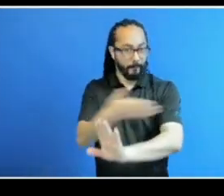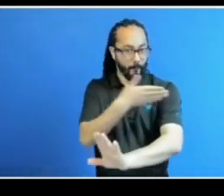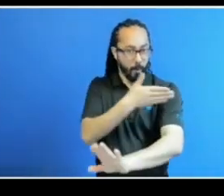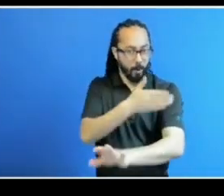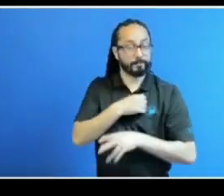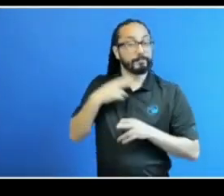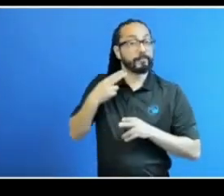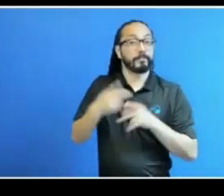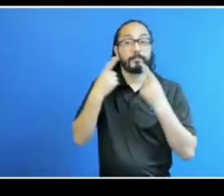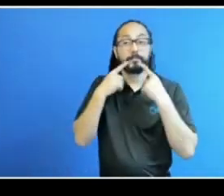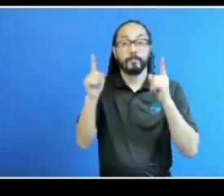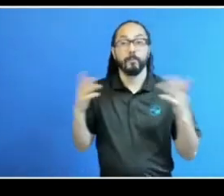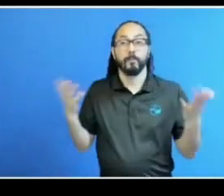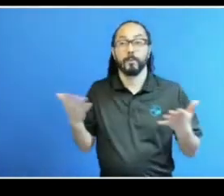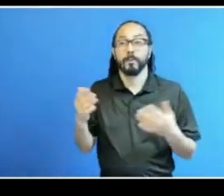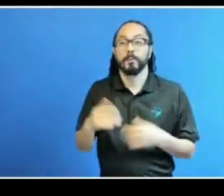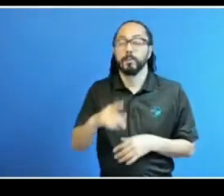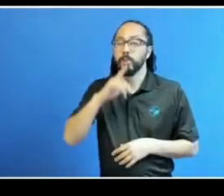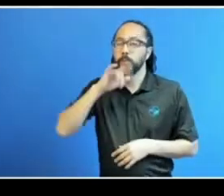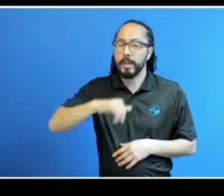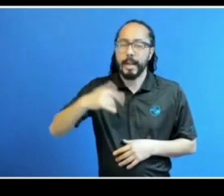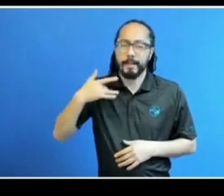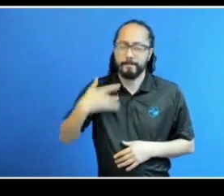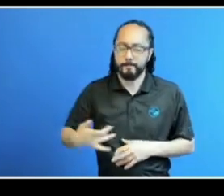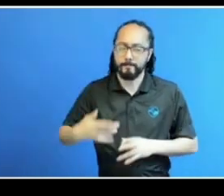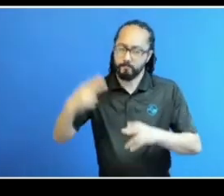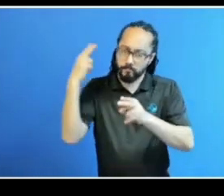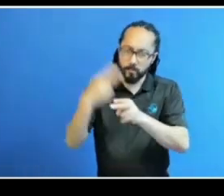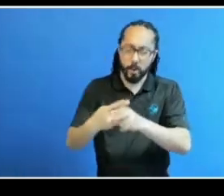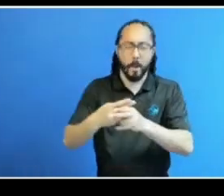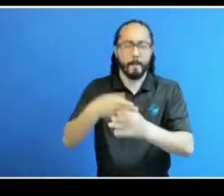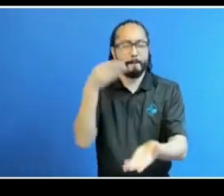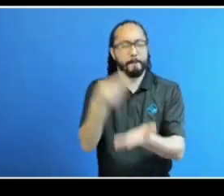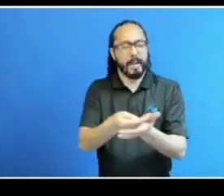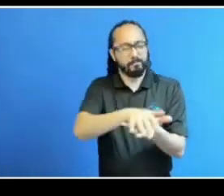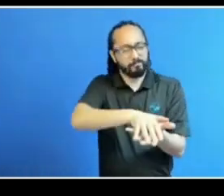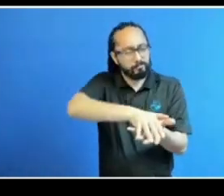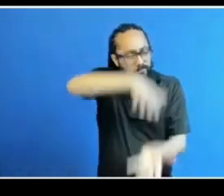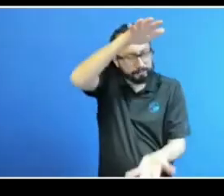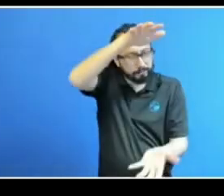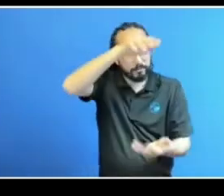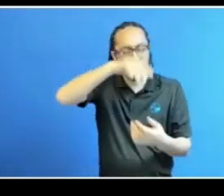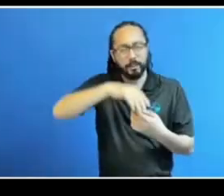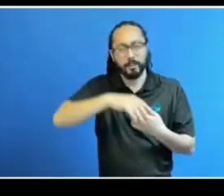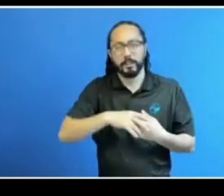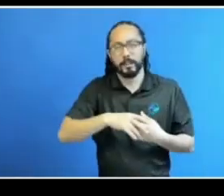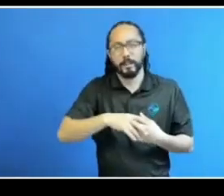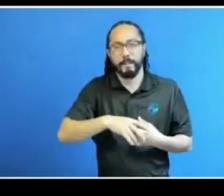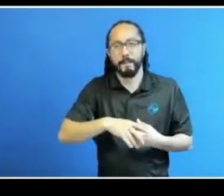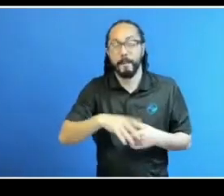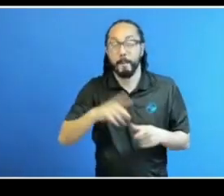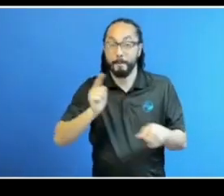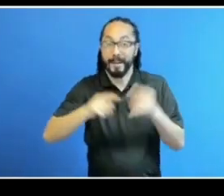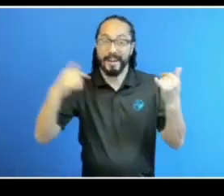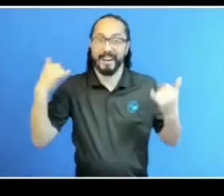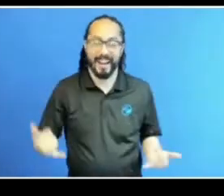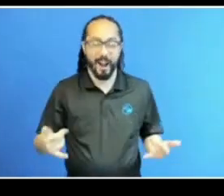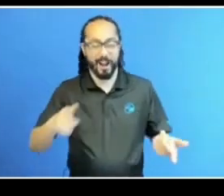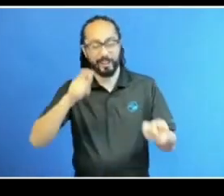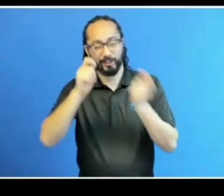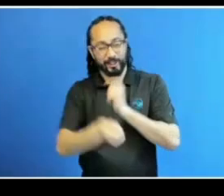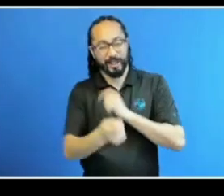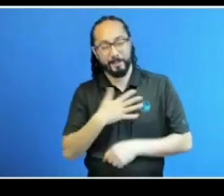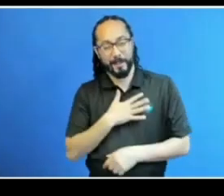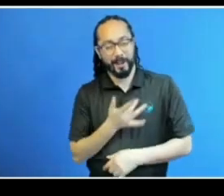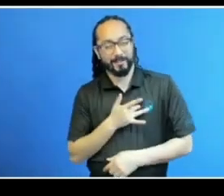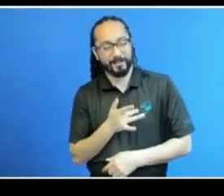by very hard measures, financial measures. But now I've had a change of heart, and